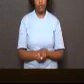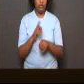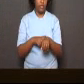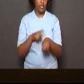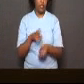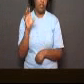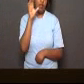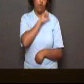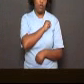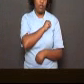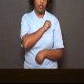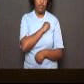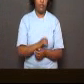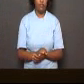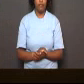Time's up.